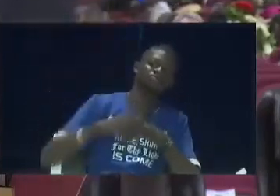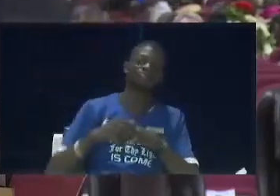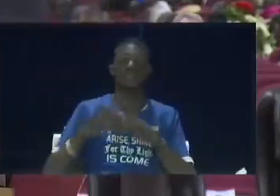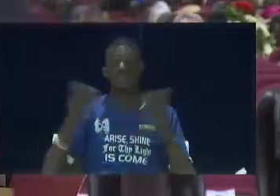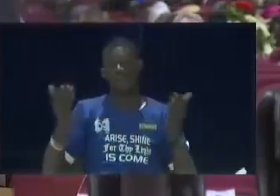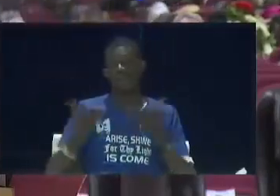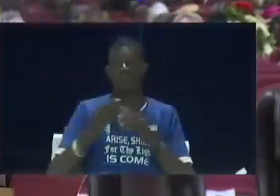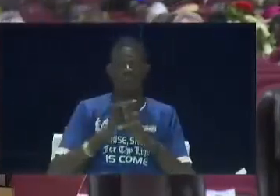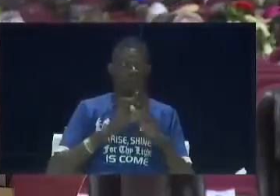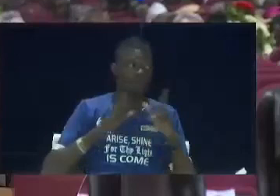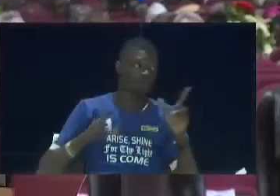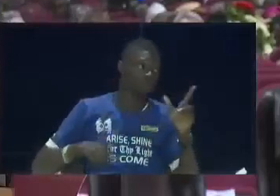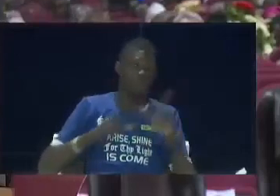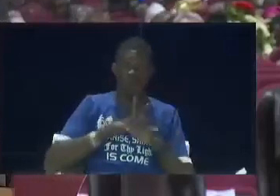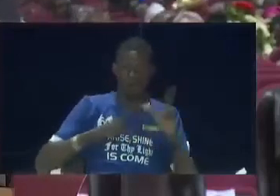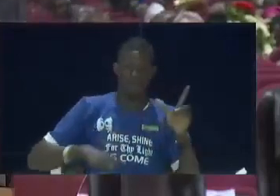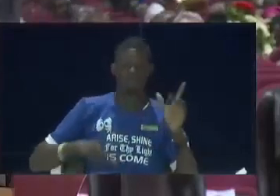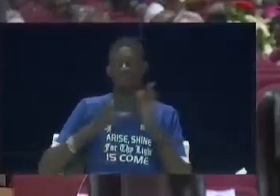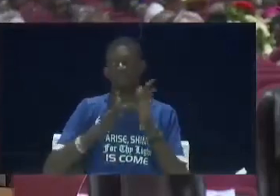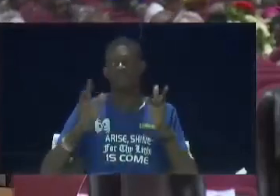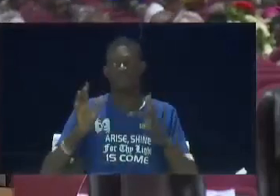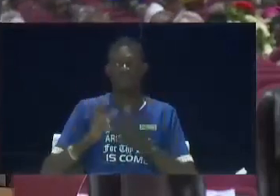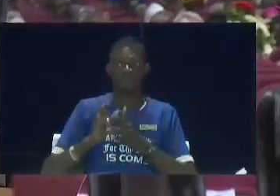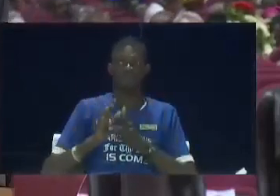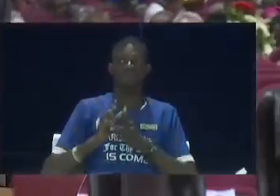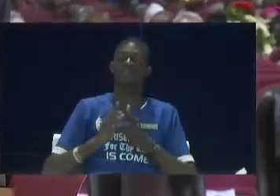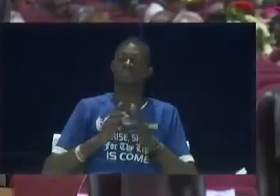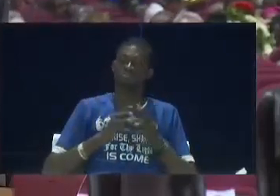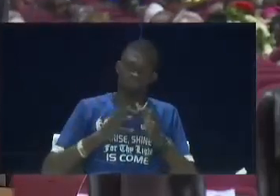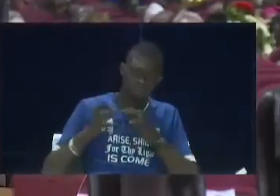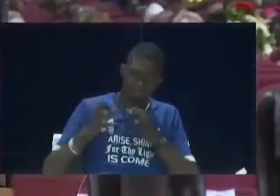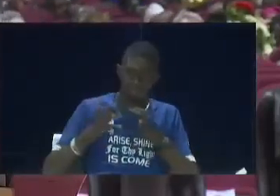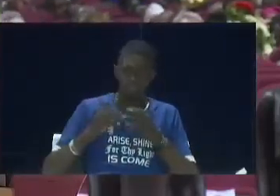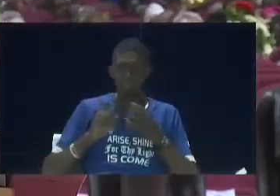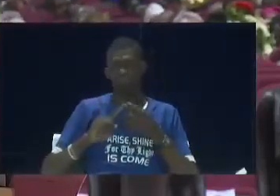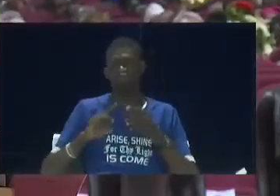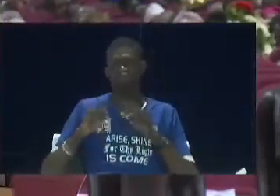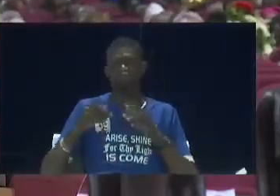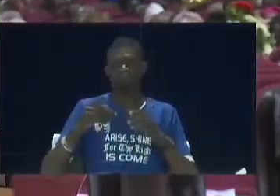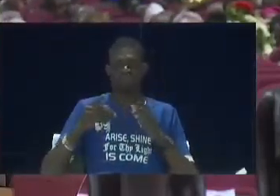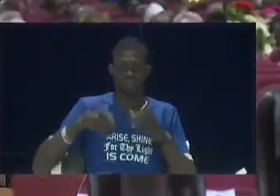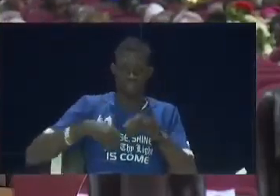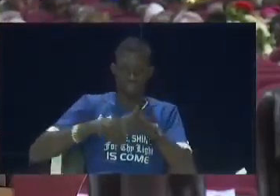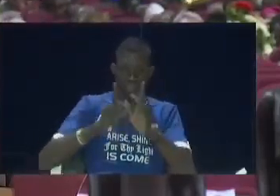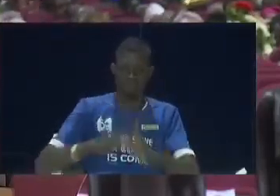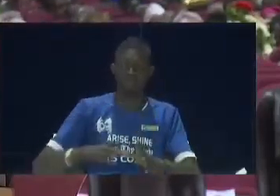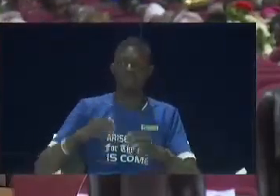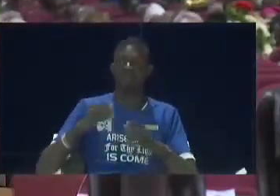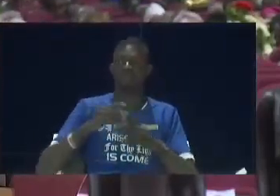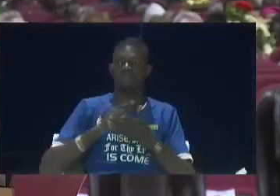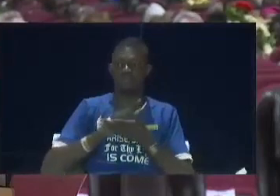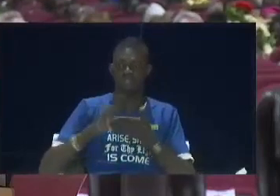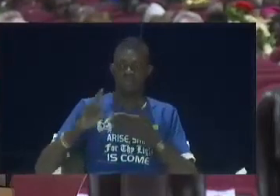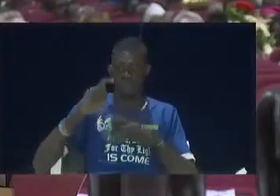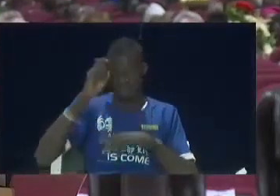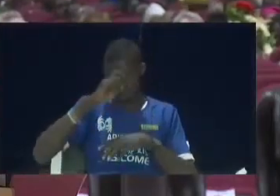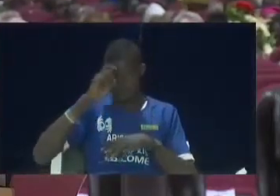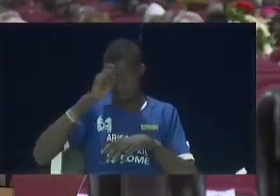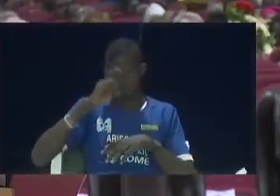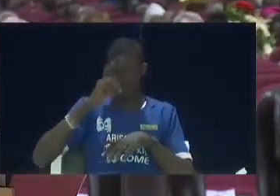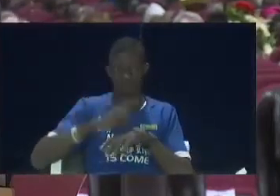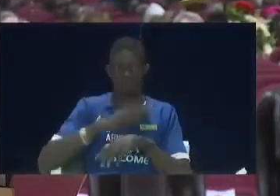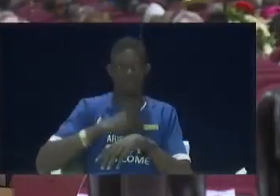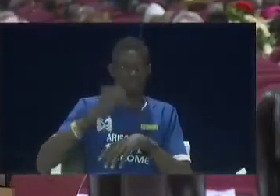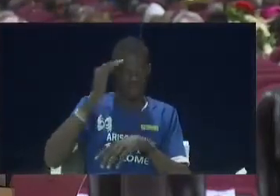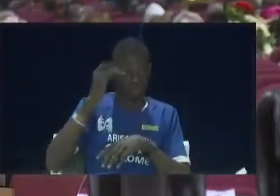Here the Lord Jesus Christ was leading his disciple into a deeper knowledge of him. They